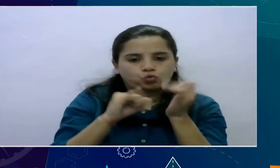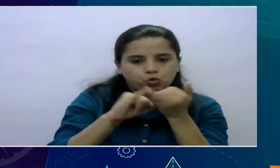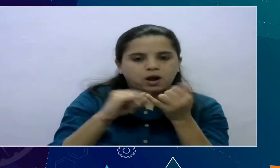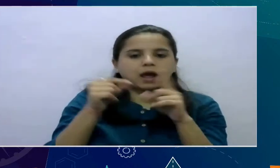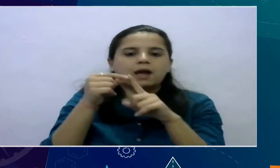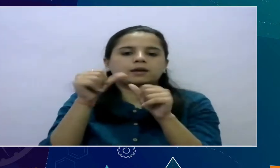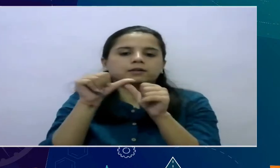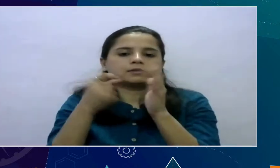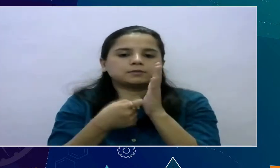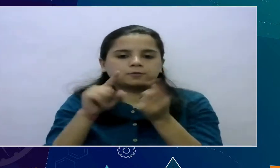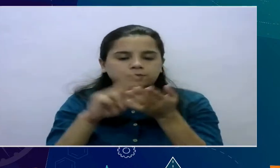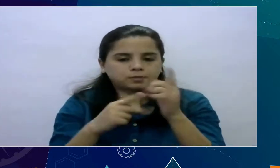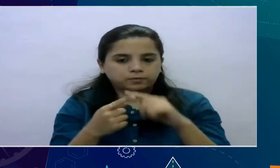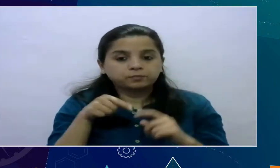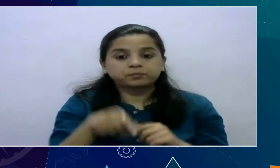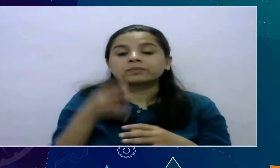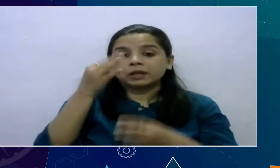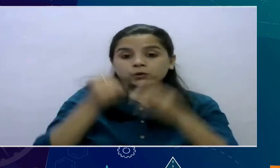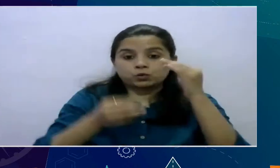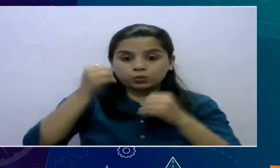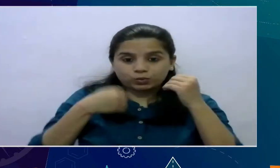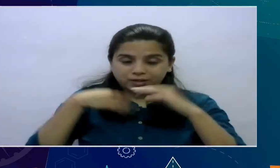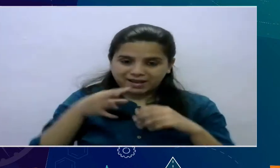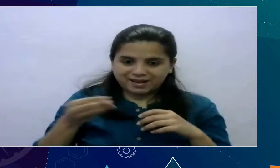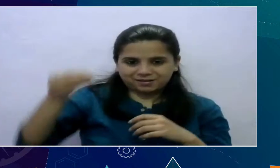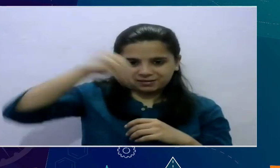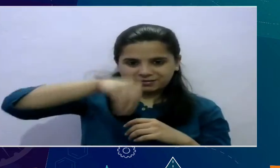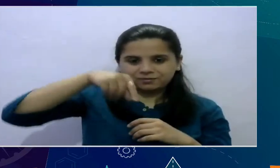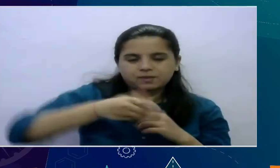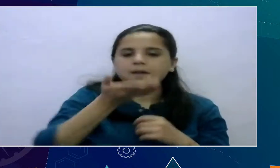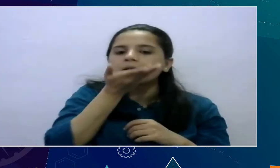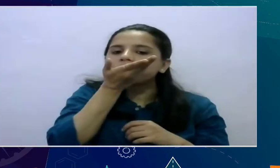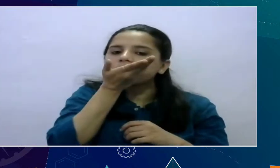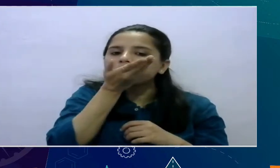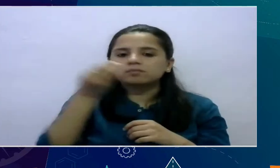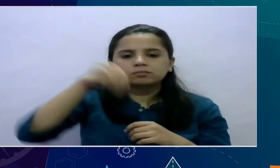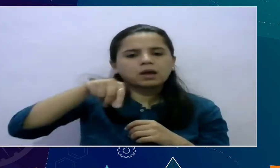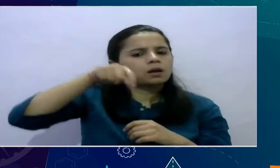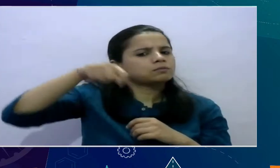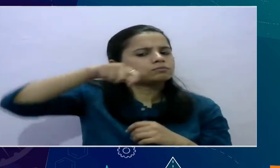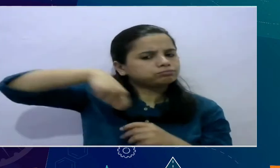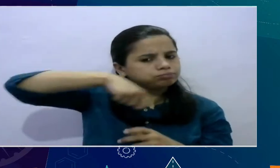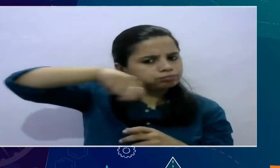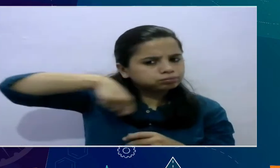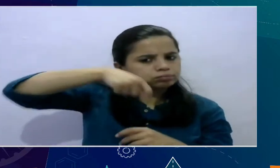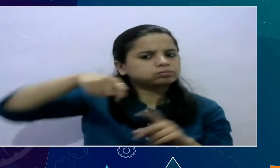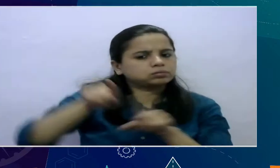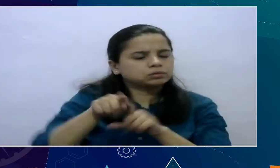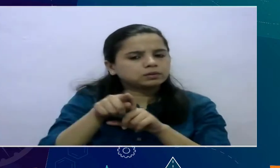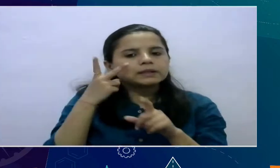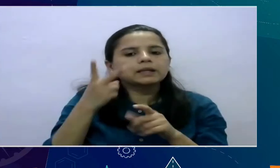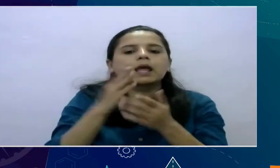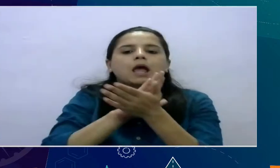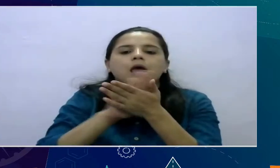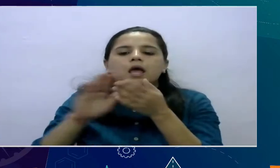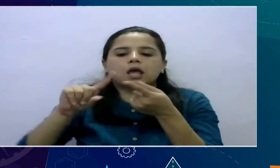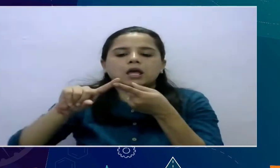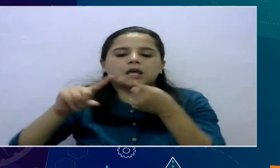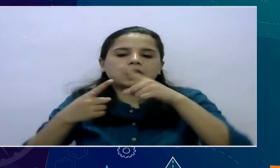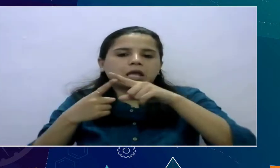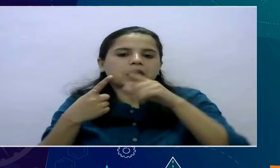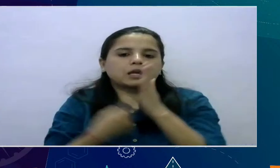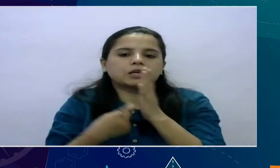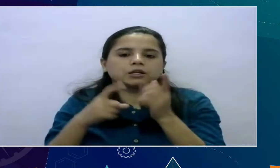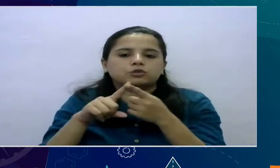took milk in water, this is also a kind of mixture and it is a heterogeneous mixture.